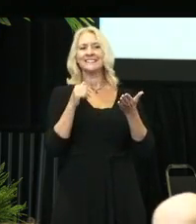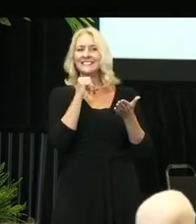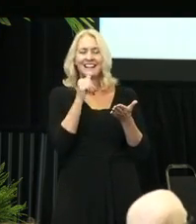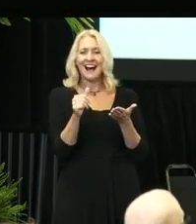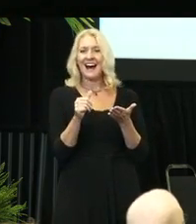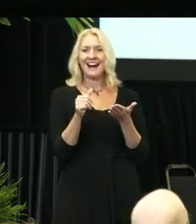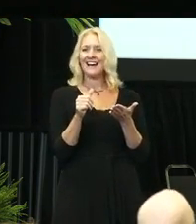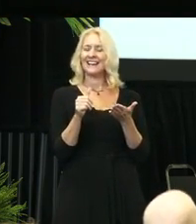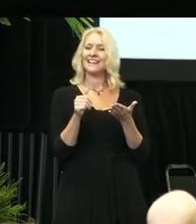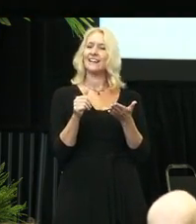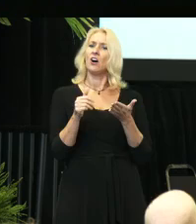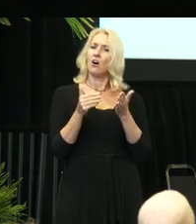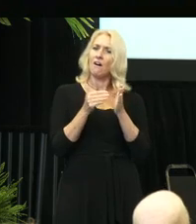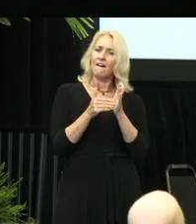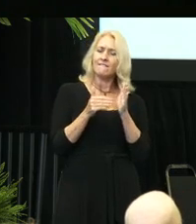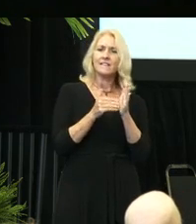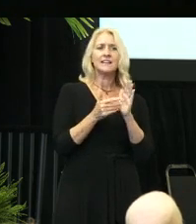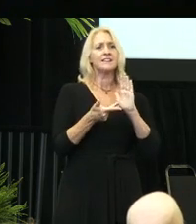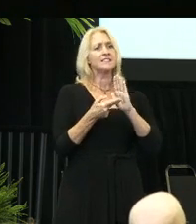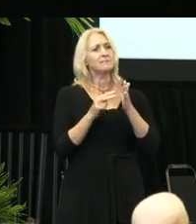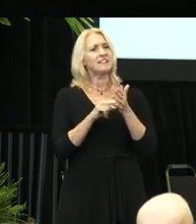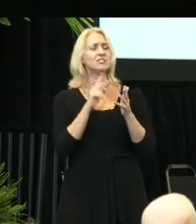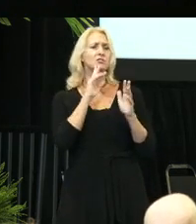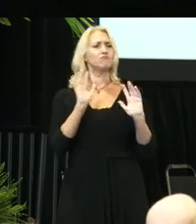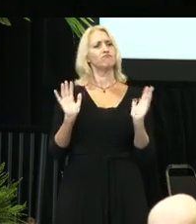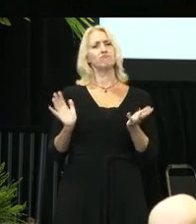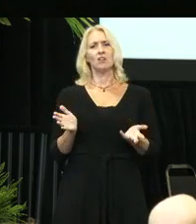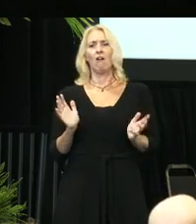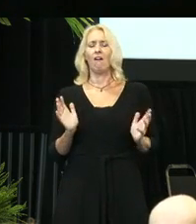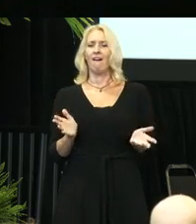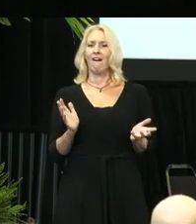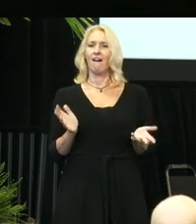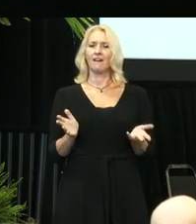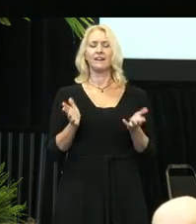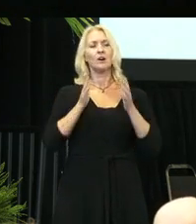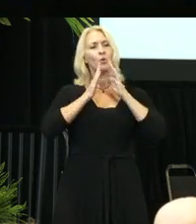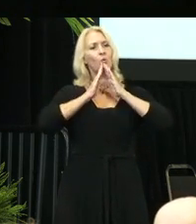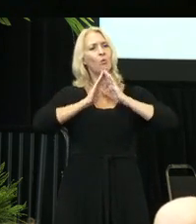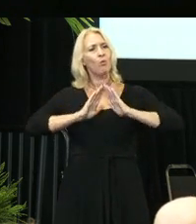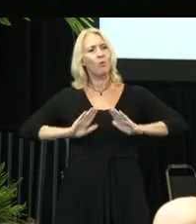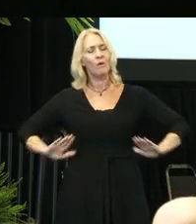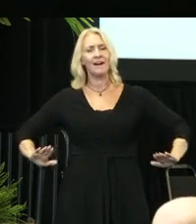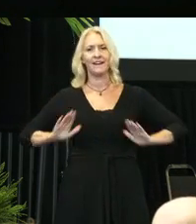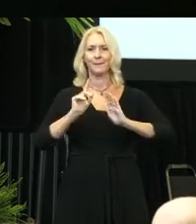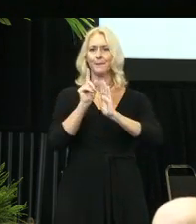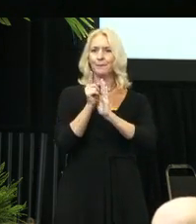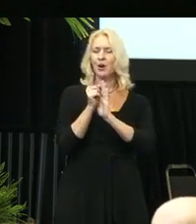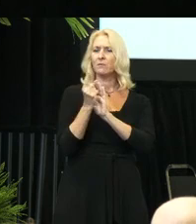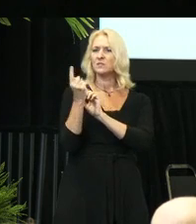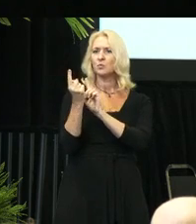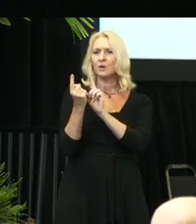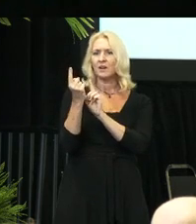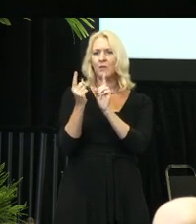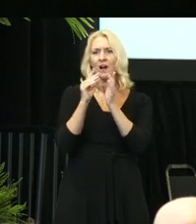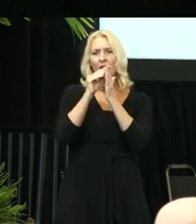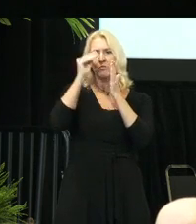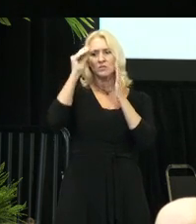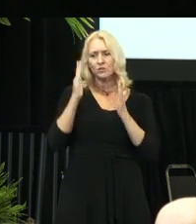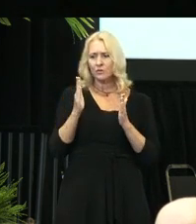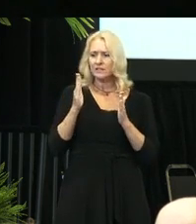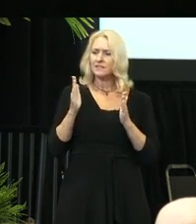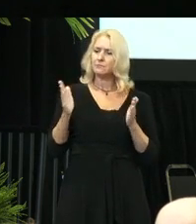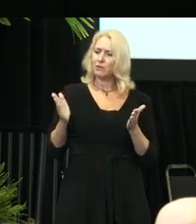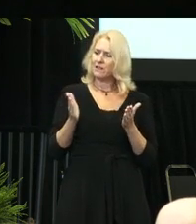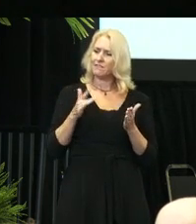like. Lots of times, we good teachers know this, it's those quiet moments that we have with our students where we create an